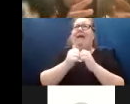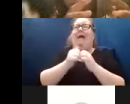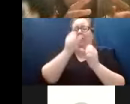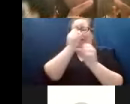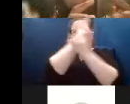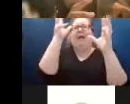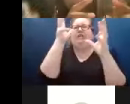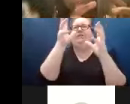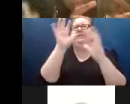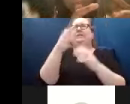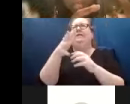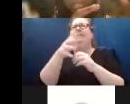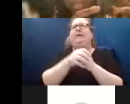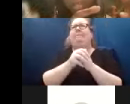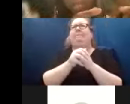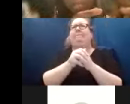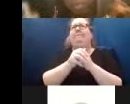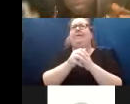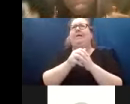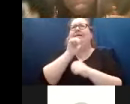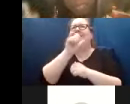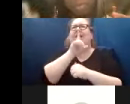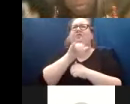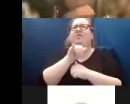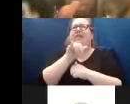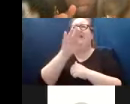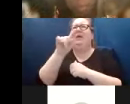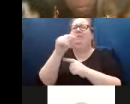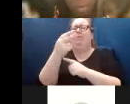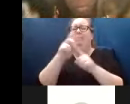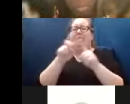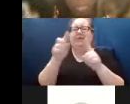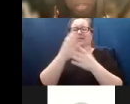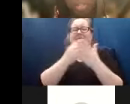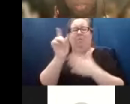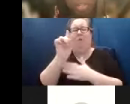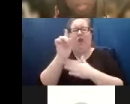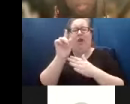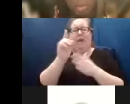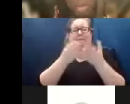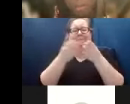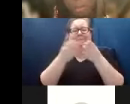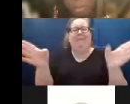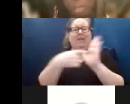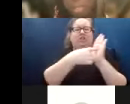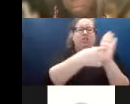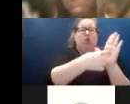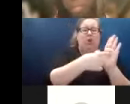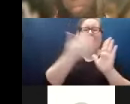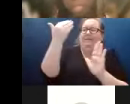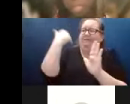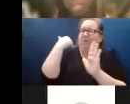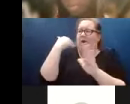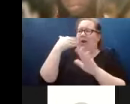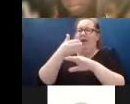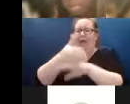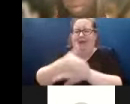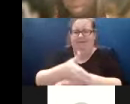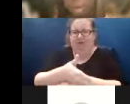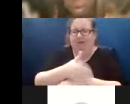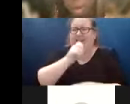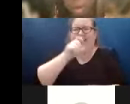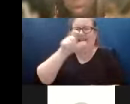kind of like, not necessarily like a booth, but just somewhere publicly where you can kind of show like the before and after. And it doesn't even necessarily need to